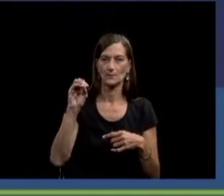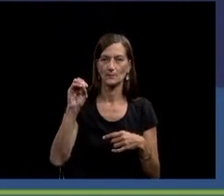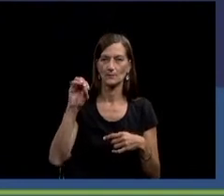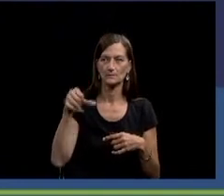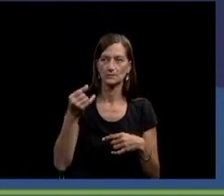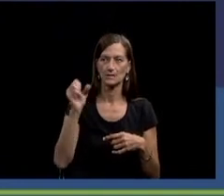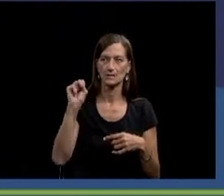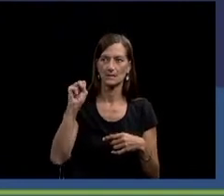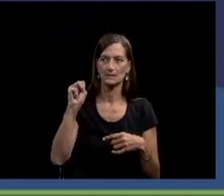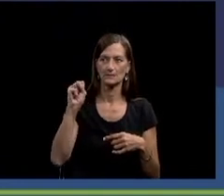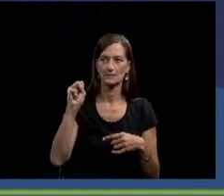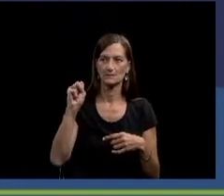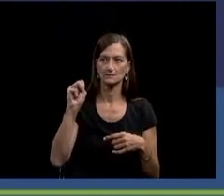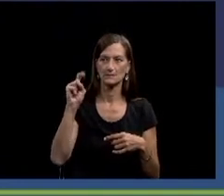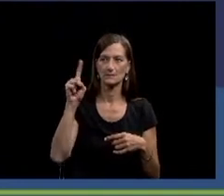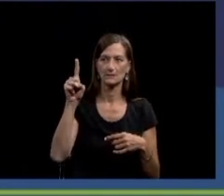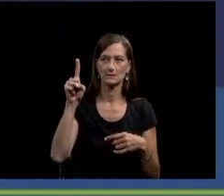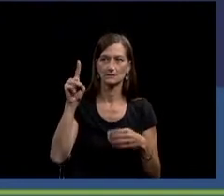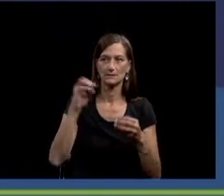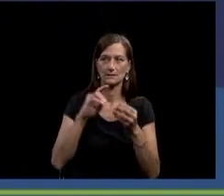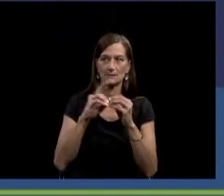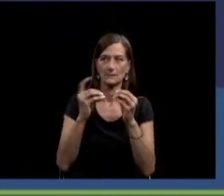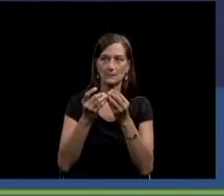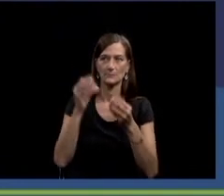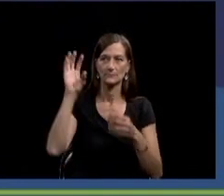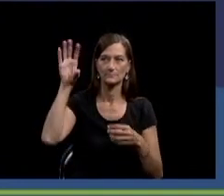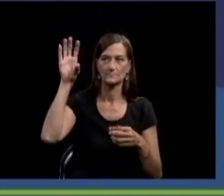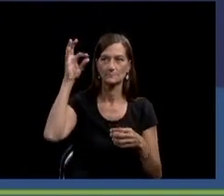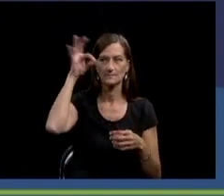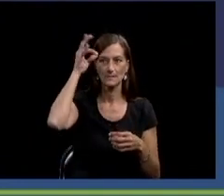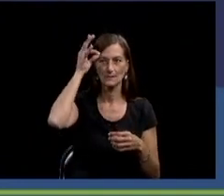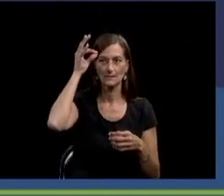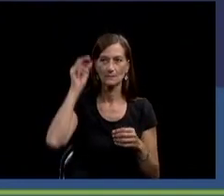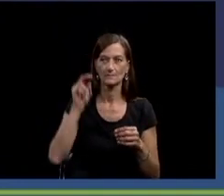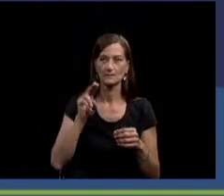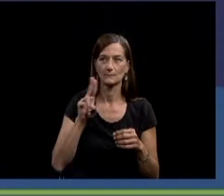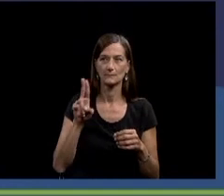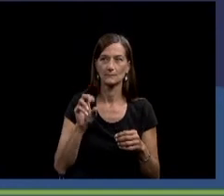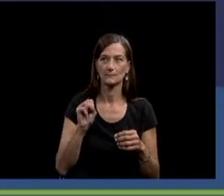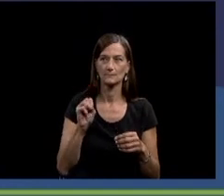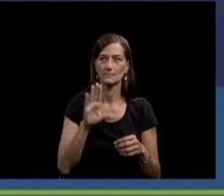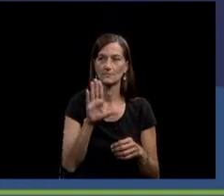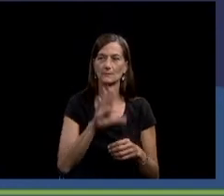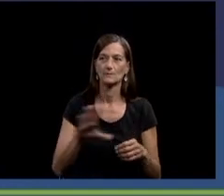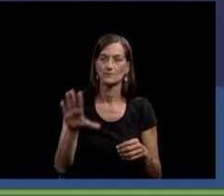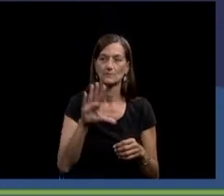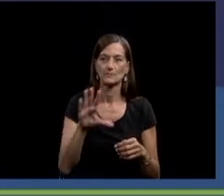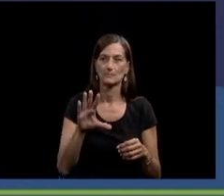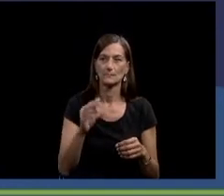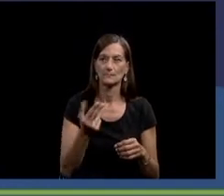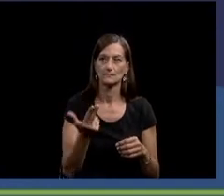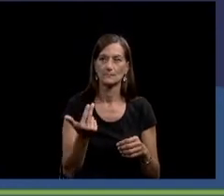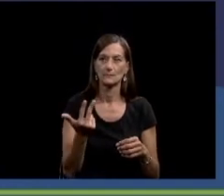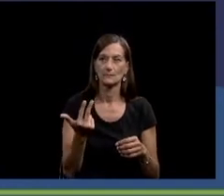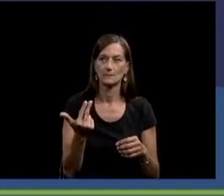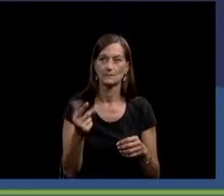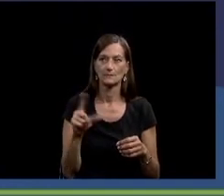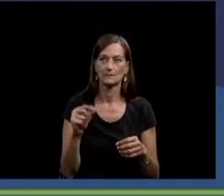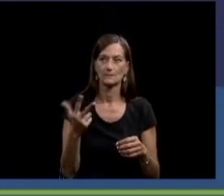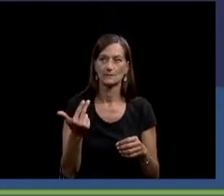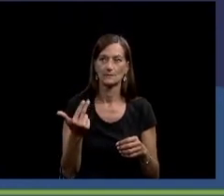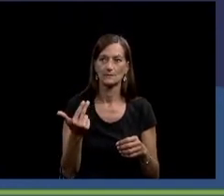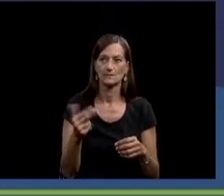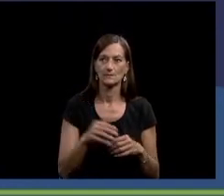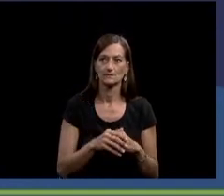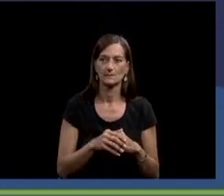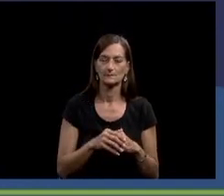of U.S. police departments in 2013, or the demographics in those departments in 2013. They have not done a study since